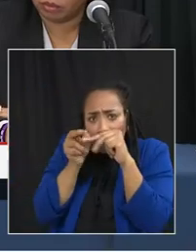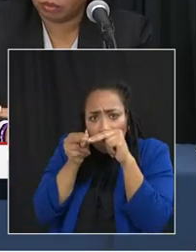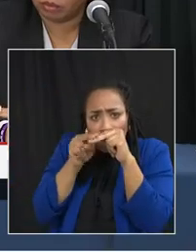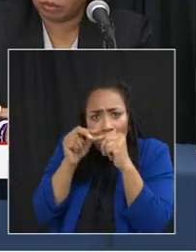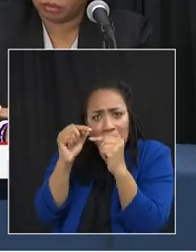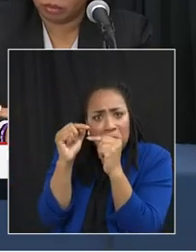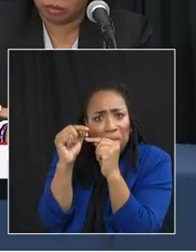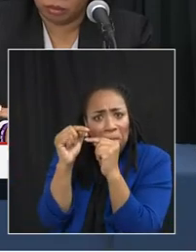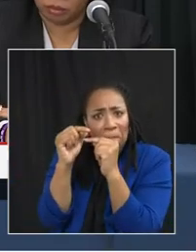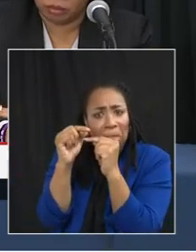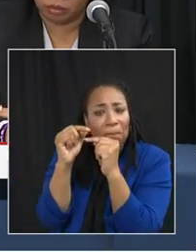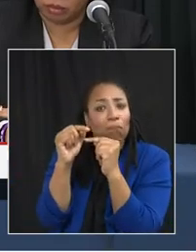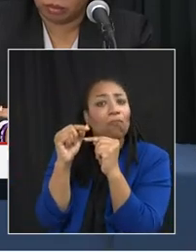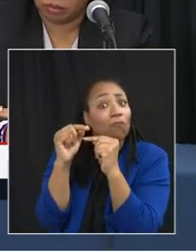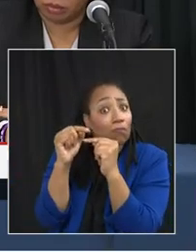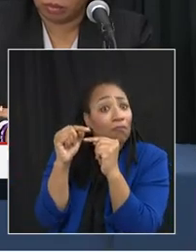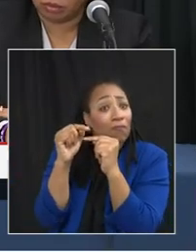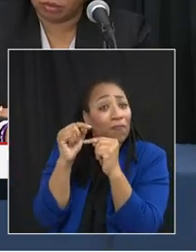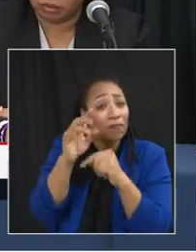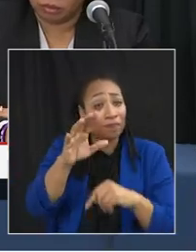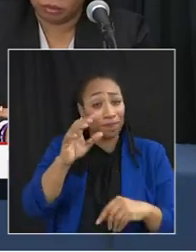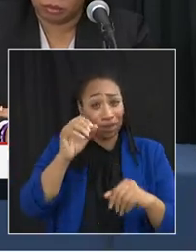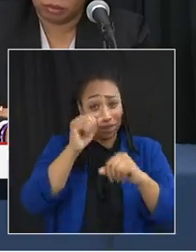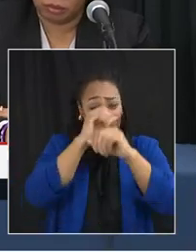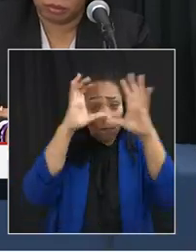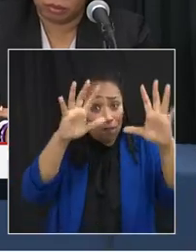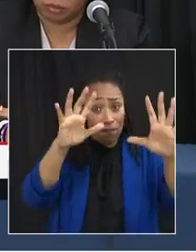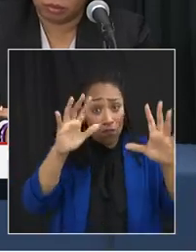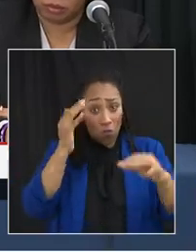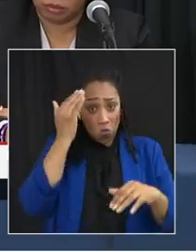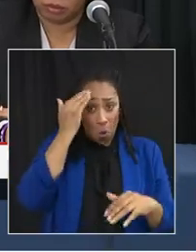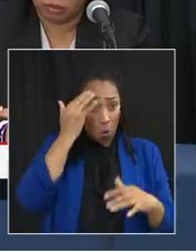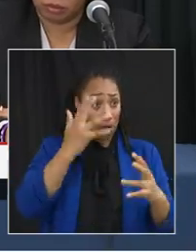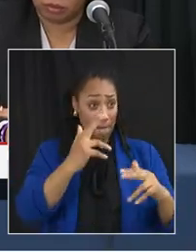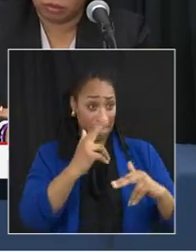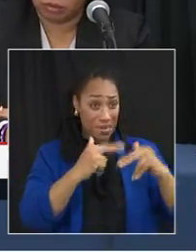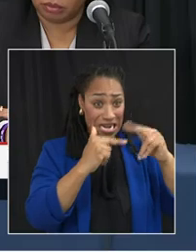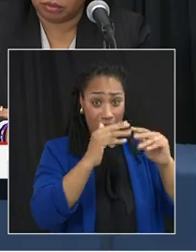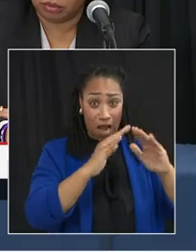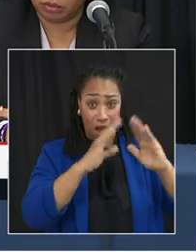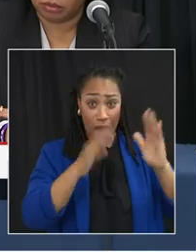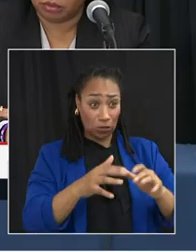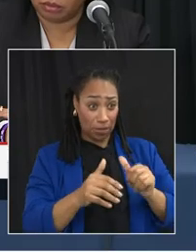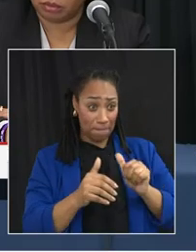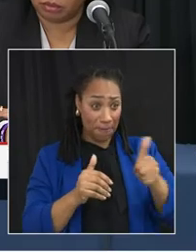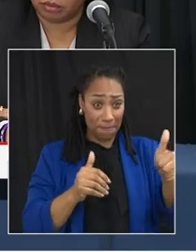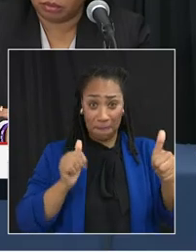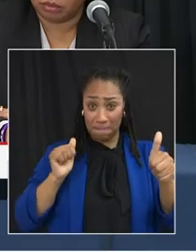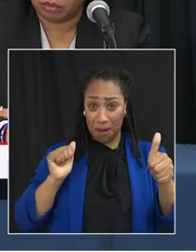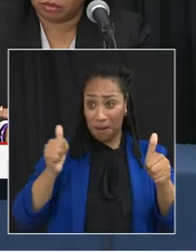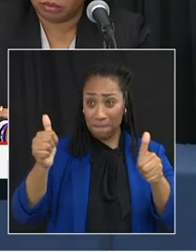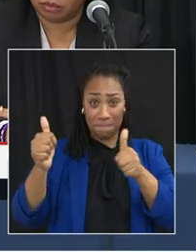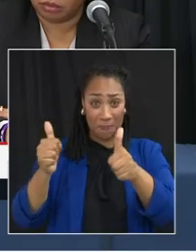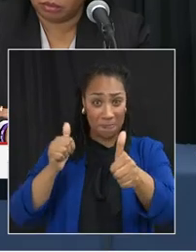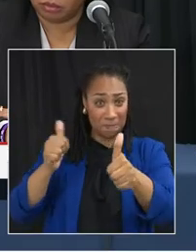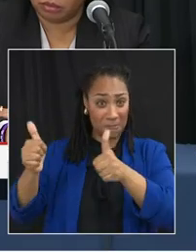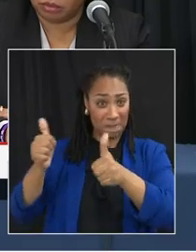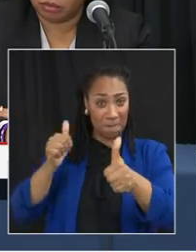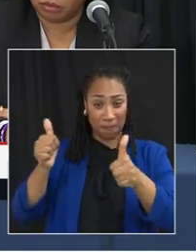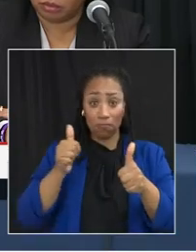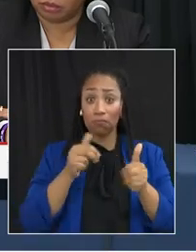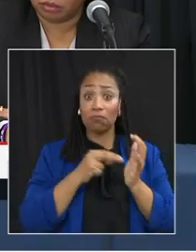that adding supply, the more you have, that it depresses the value of rent increases. So we